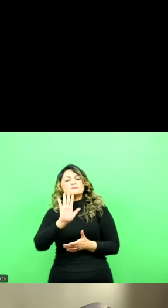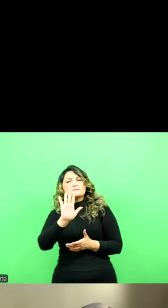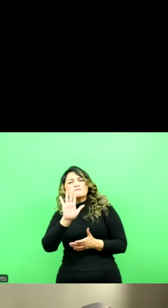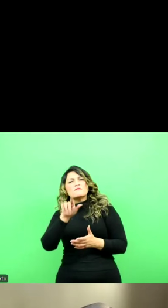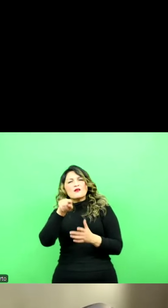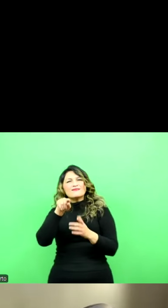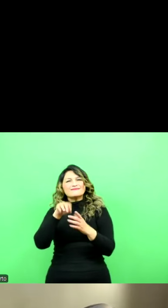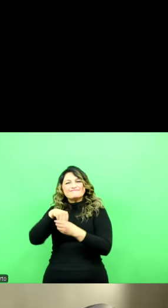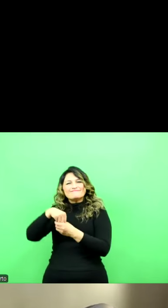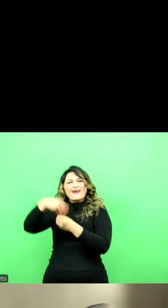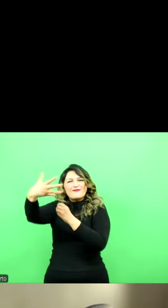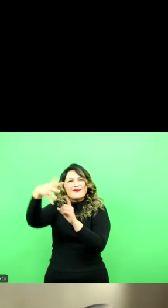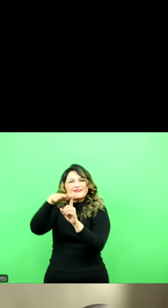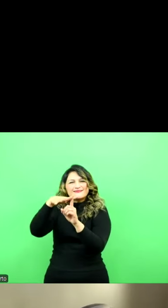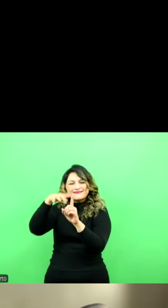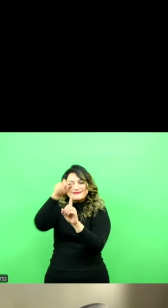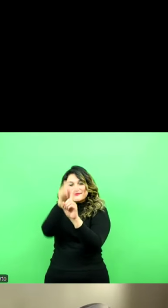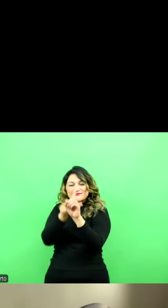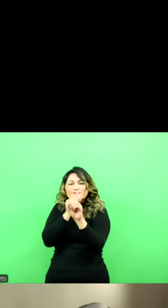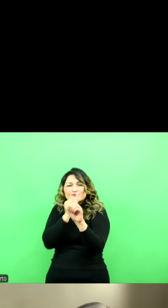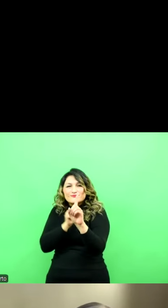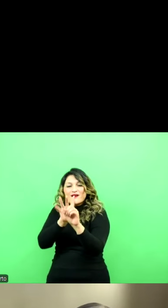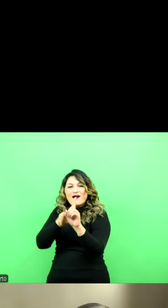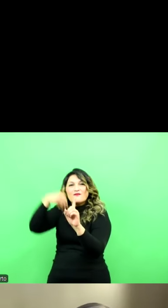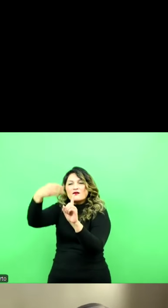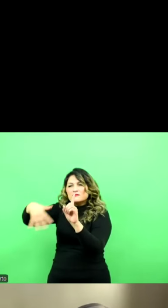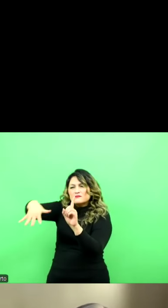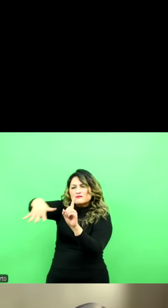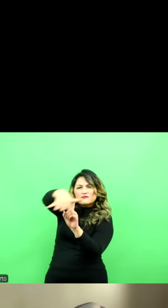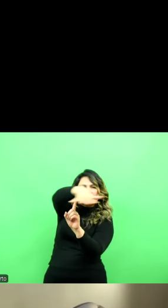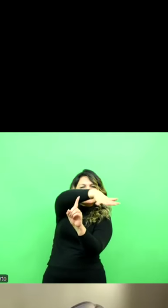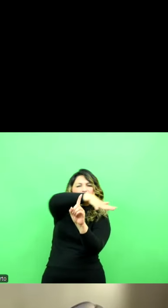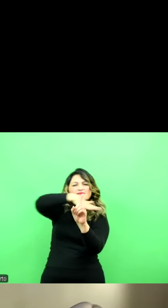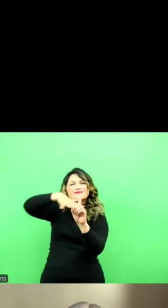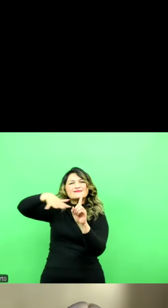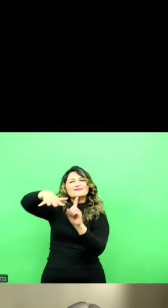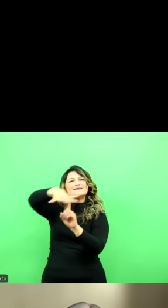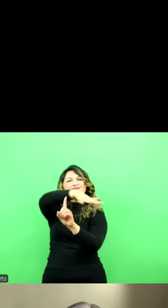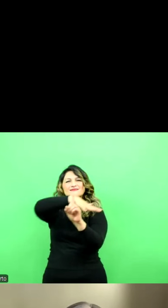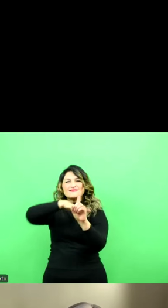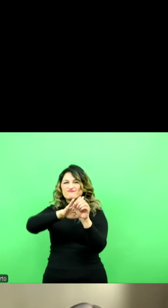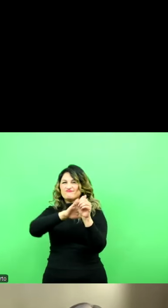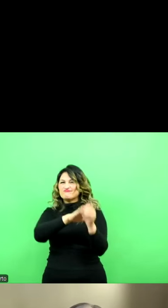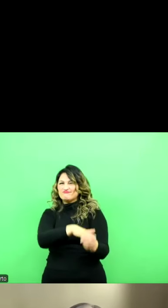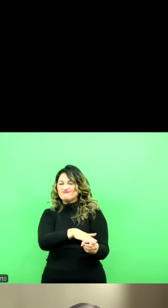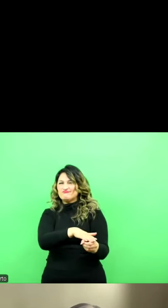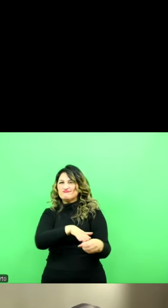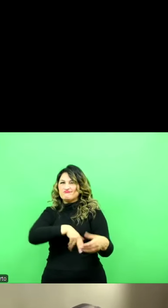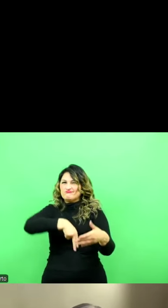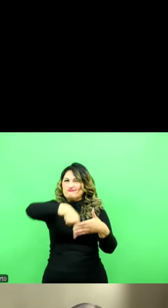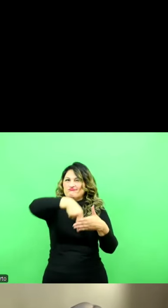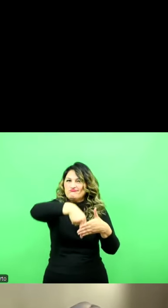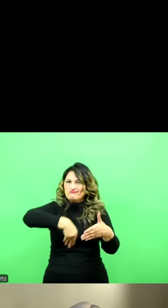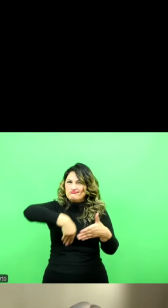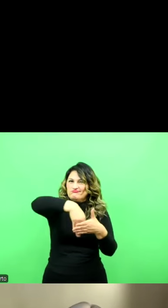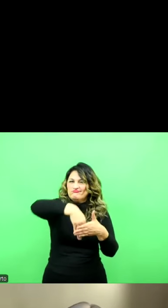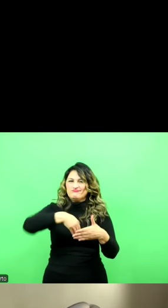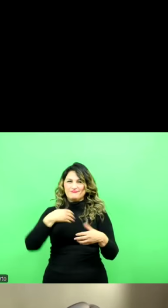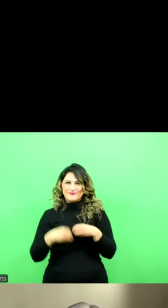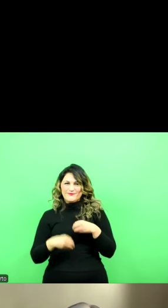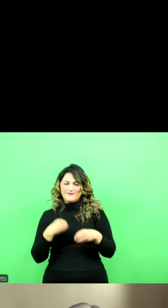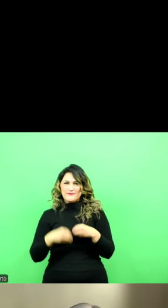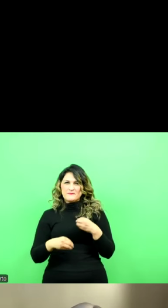and not a desire to evacuate, but instead a desire to stay in a familiar place.